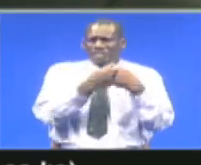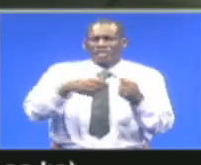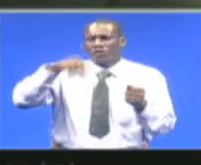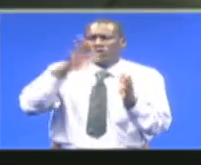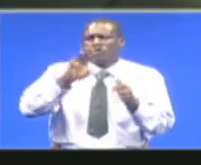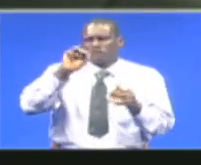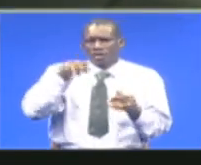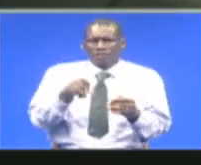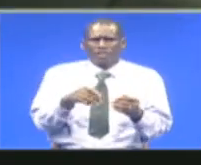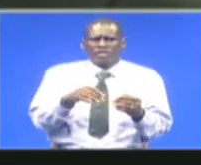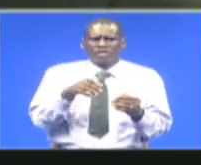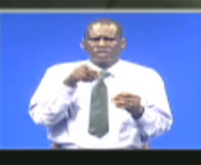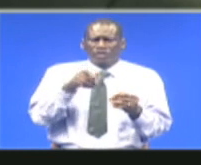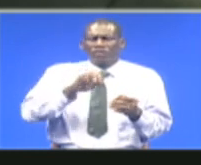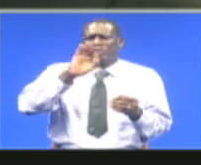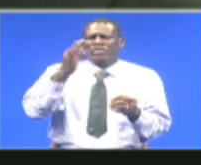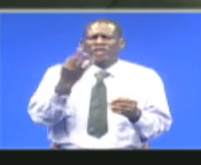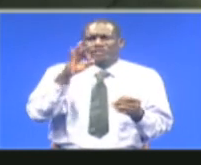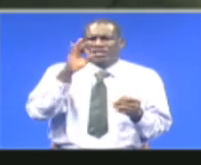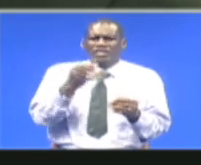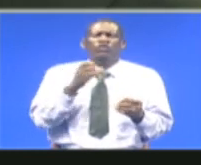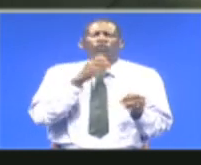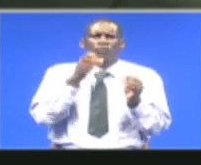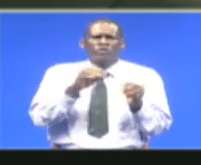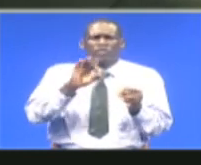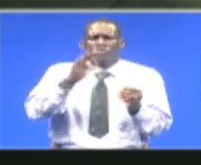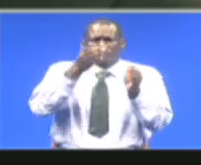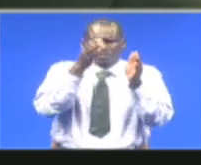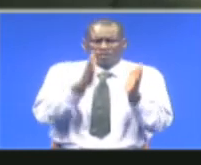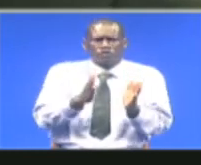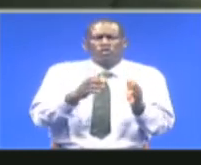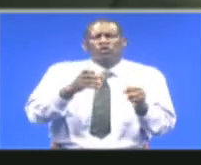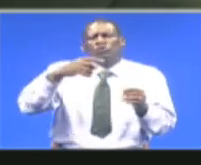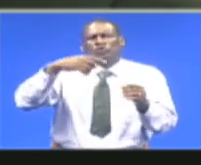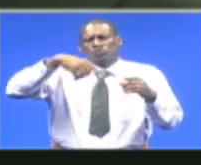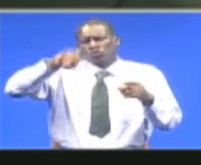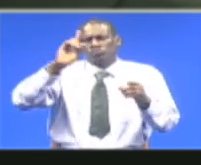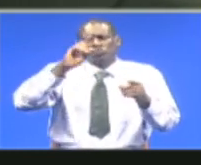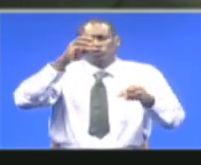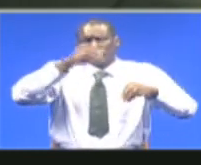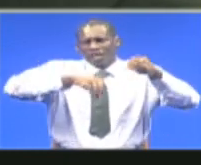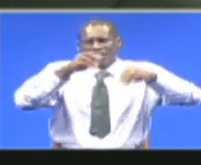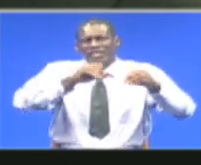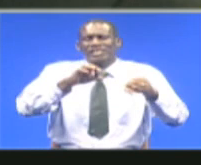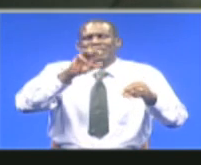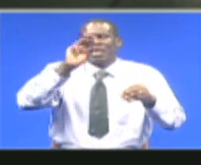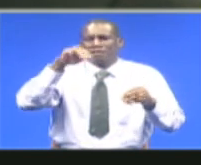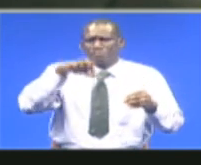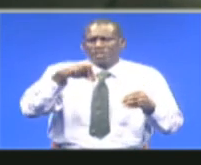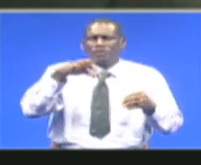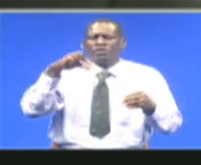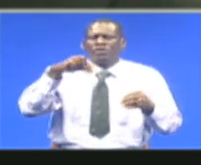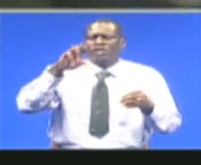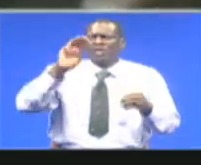and hold that the third respondent was validly elected as the member of the National Assembly for Game constituency and that this petition has